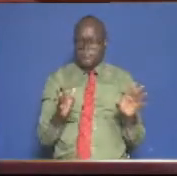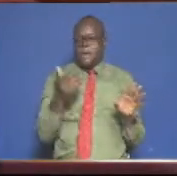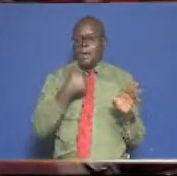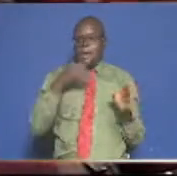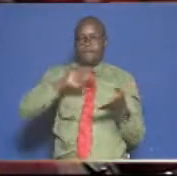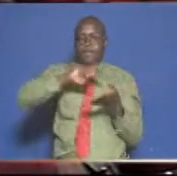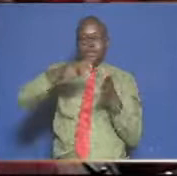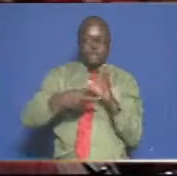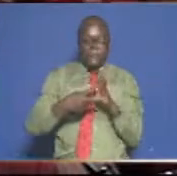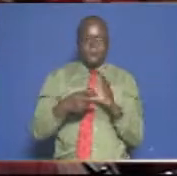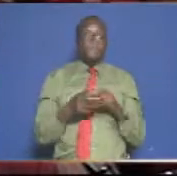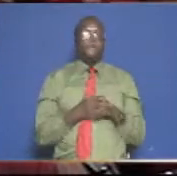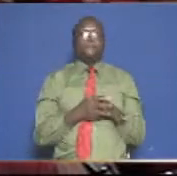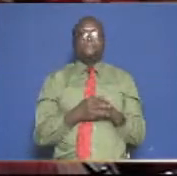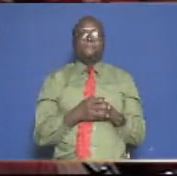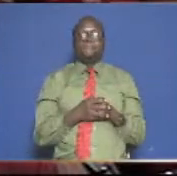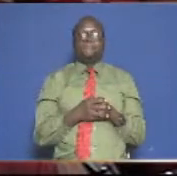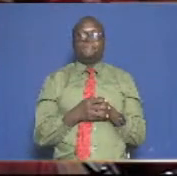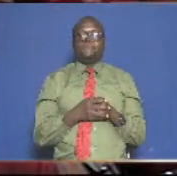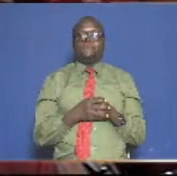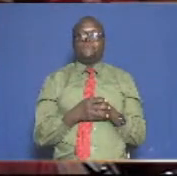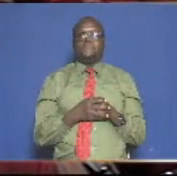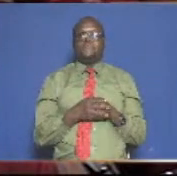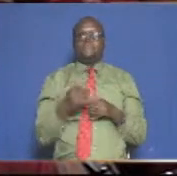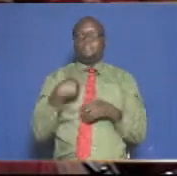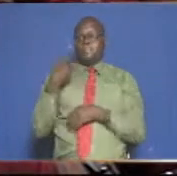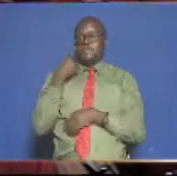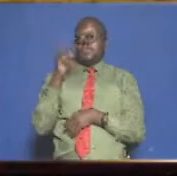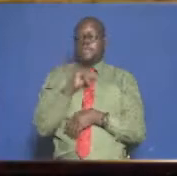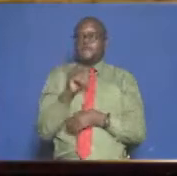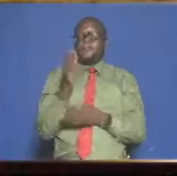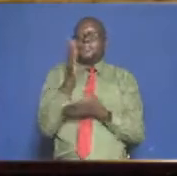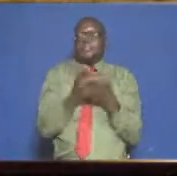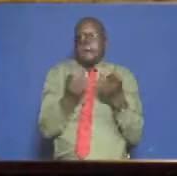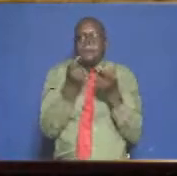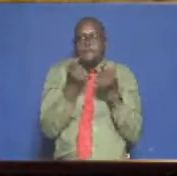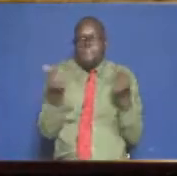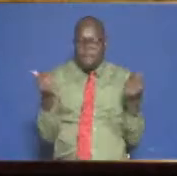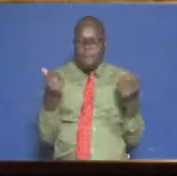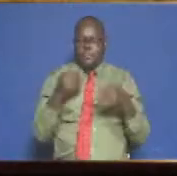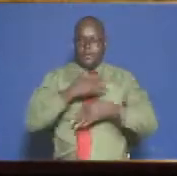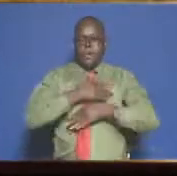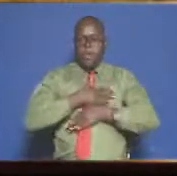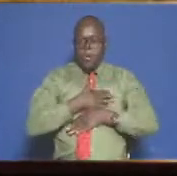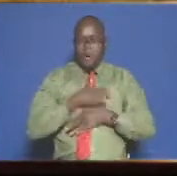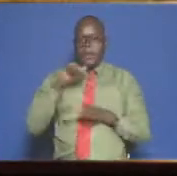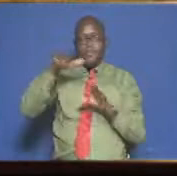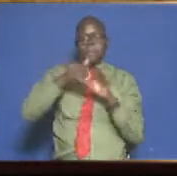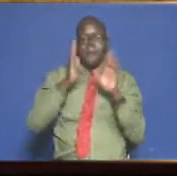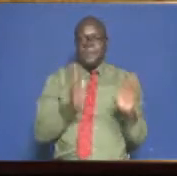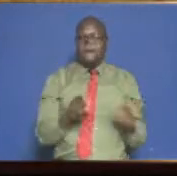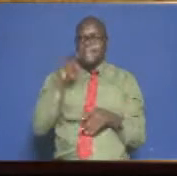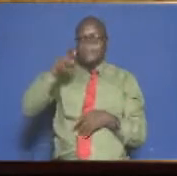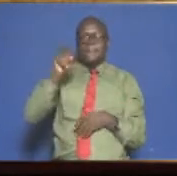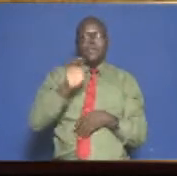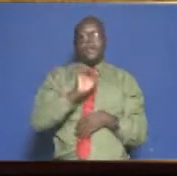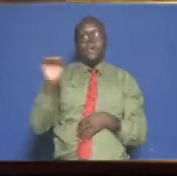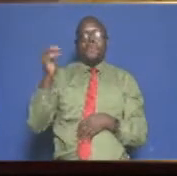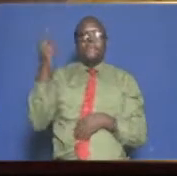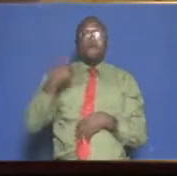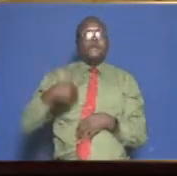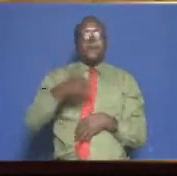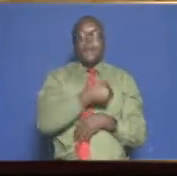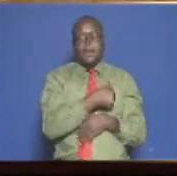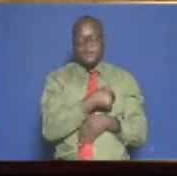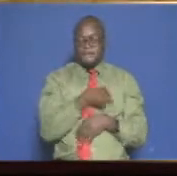contracts. Now, I can see there are a few interventions, but on our members, I think there will be no need of us.